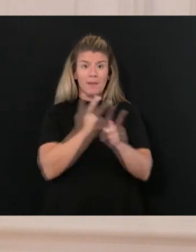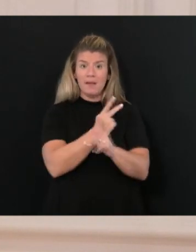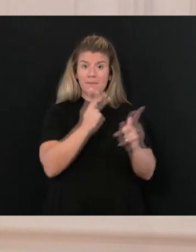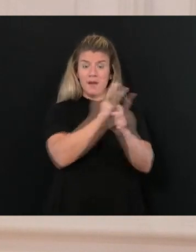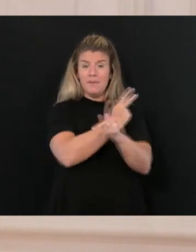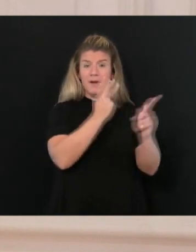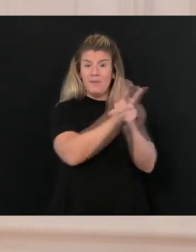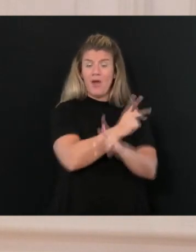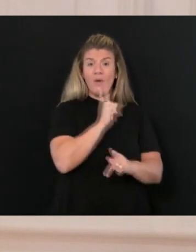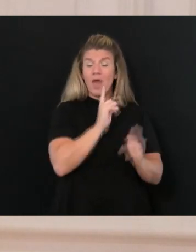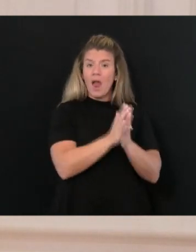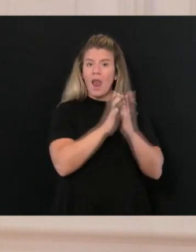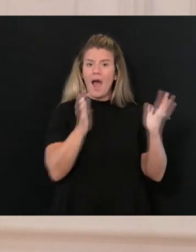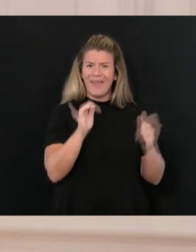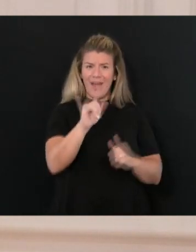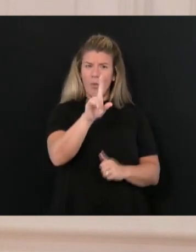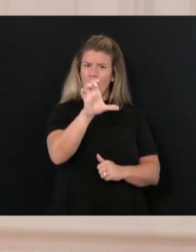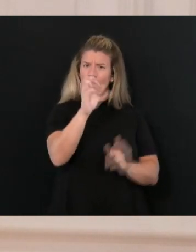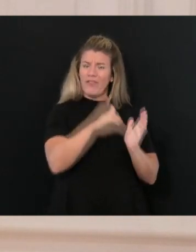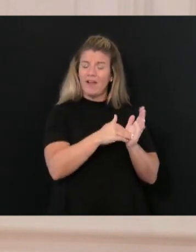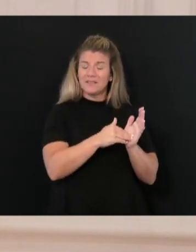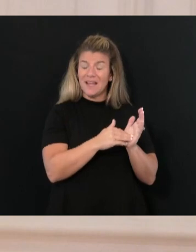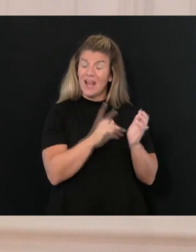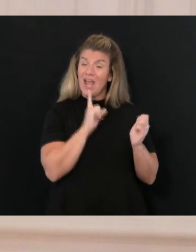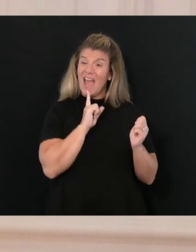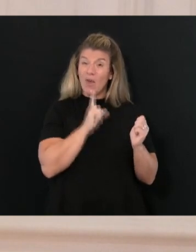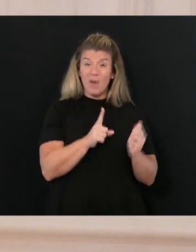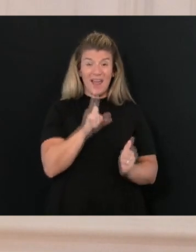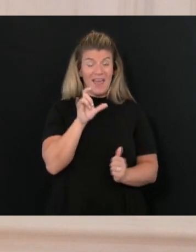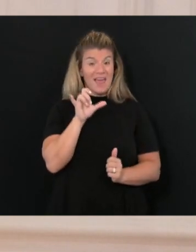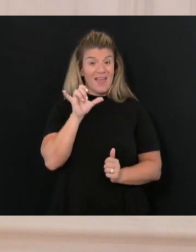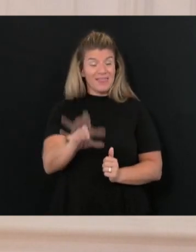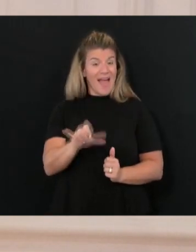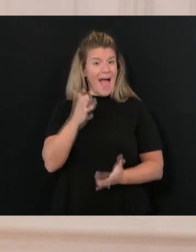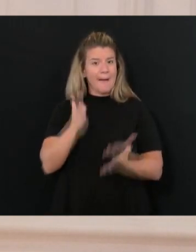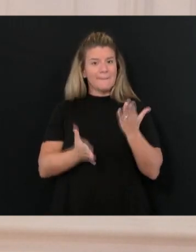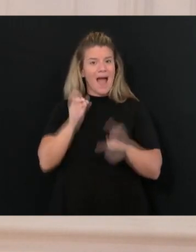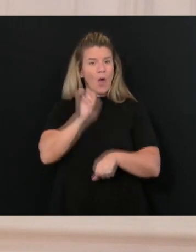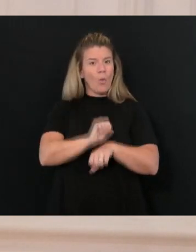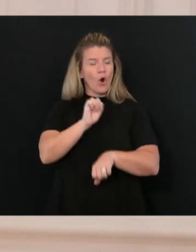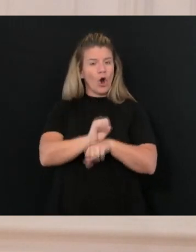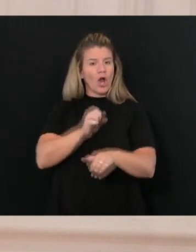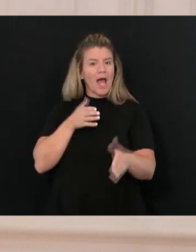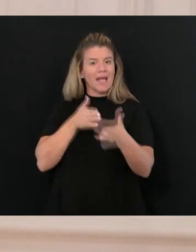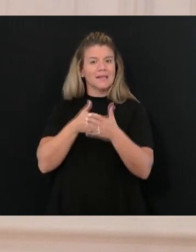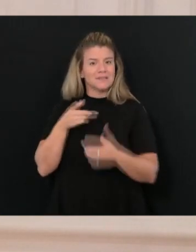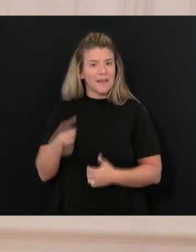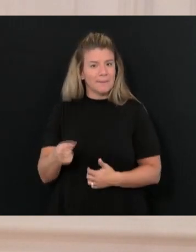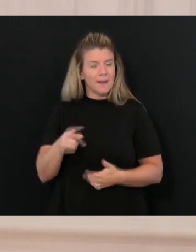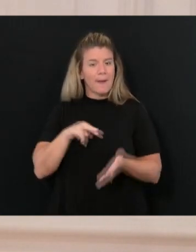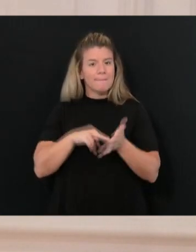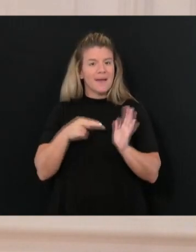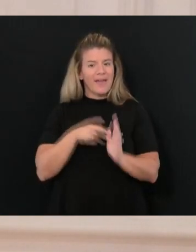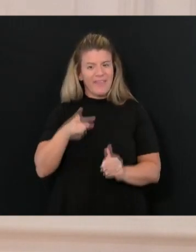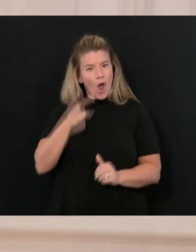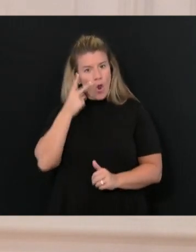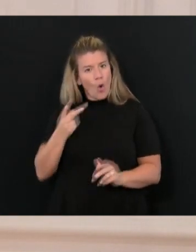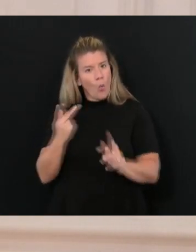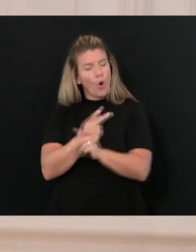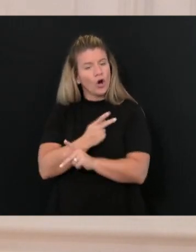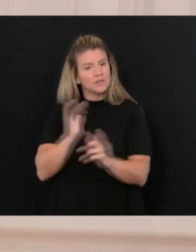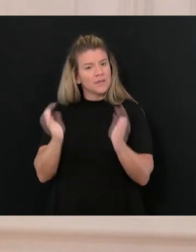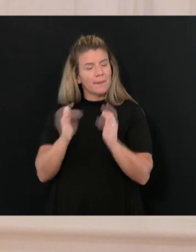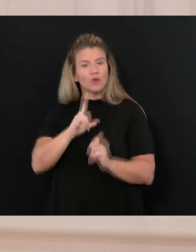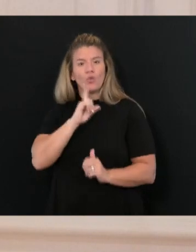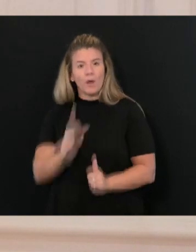big number, which may in fact bias against them. It may make them look worse than they are. And when we go back and